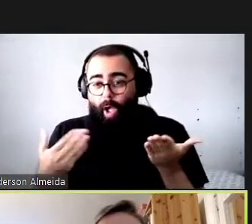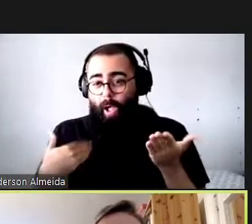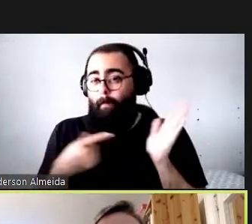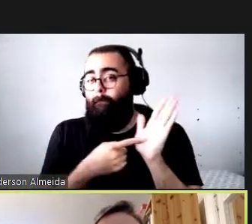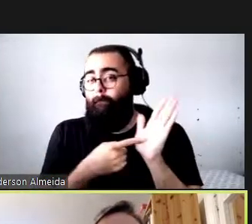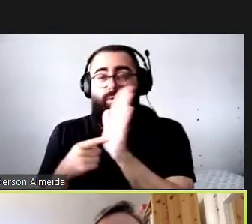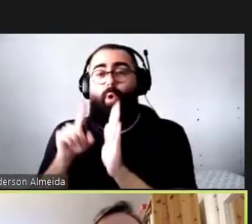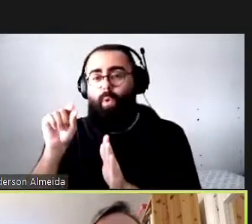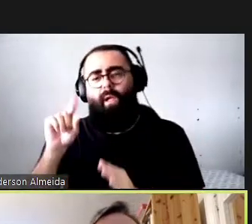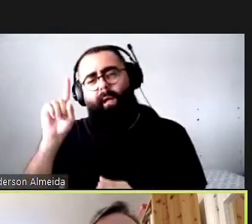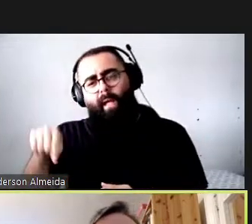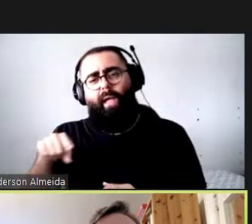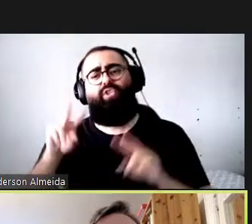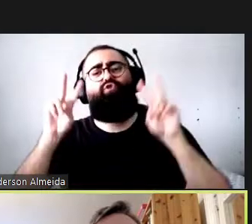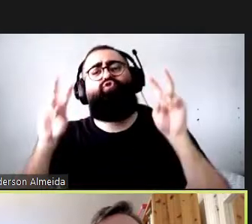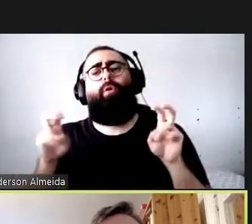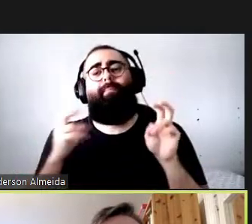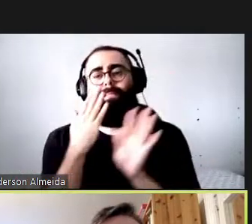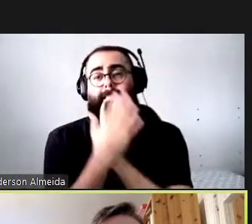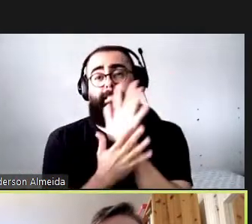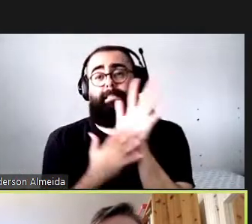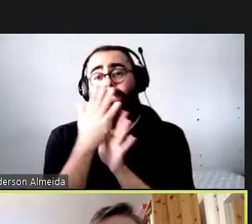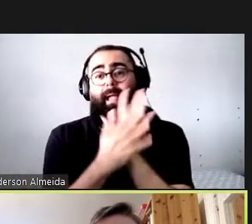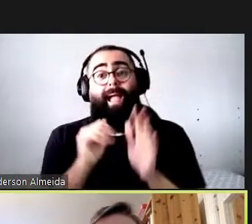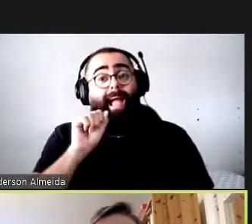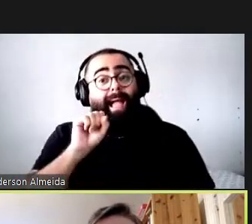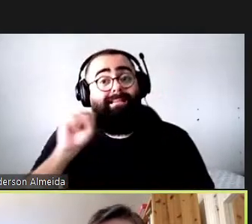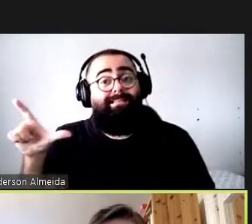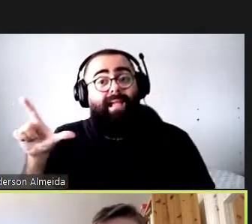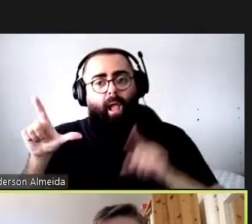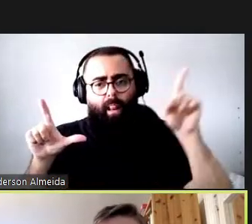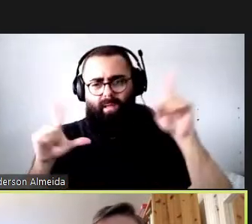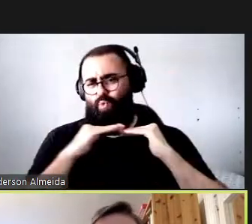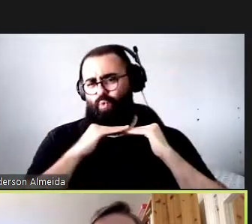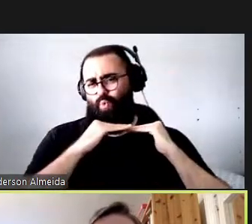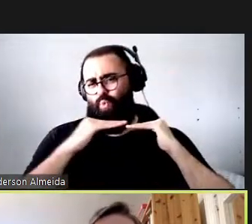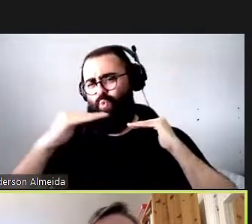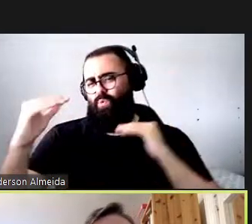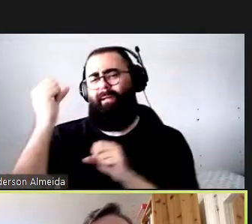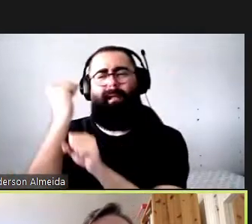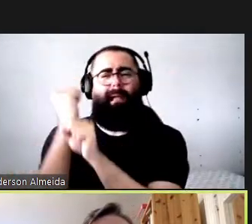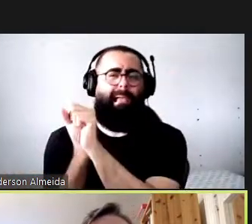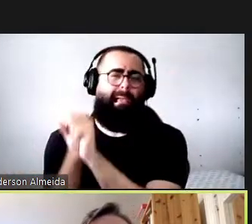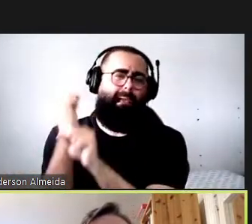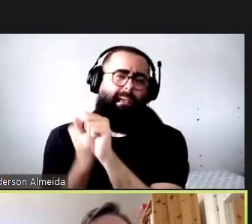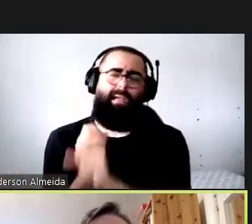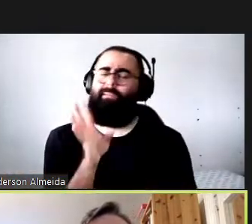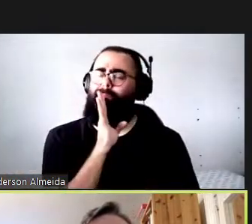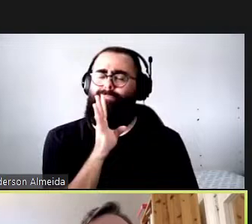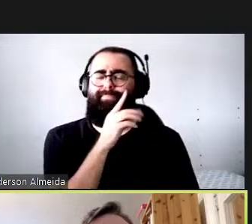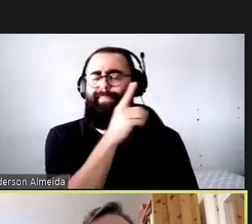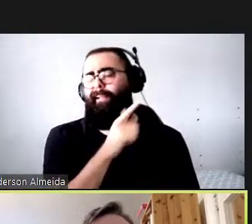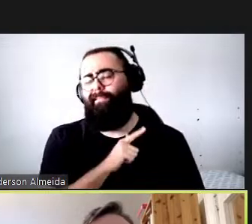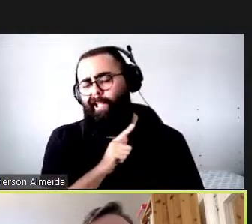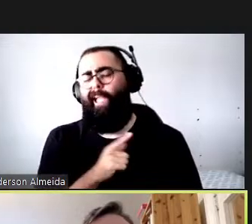established sign languages with established lexicons and grammars.